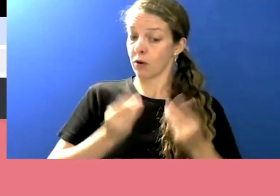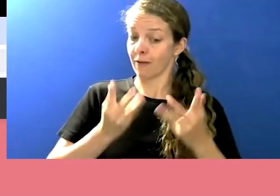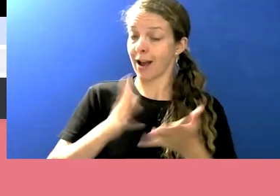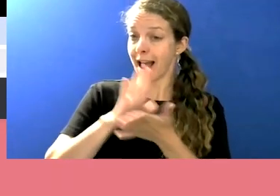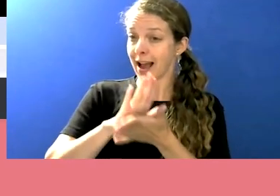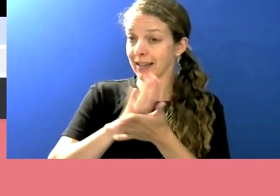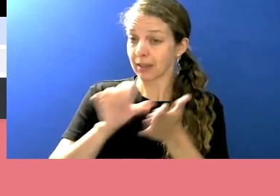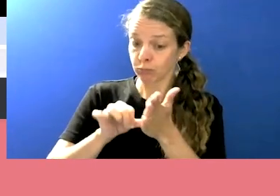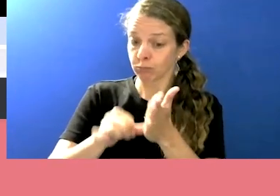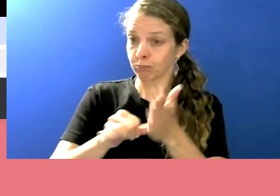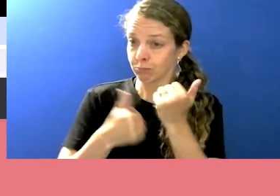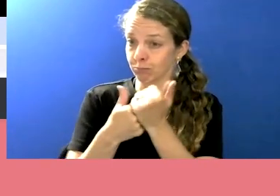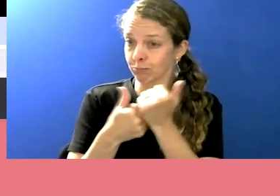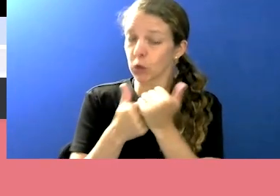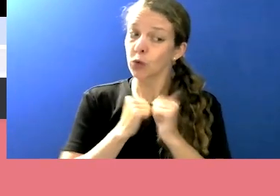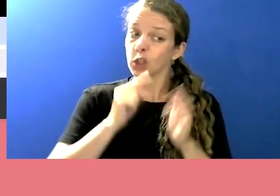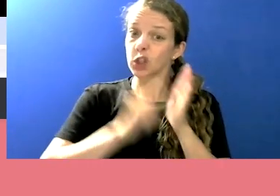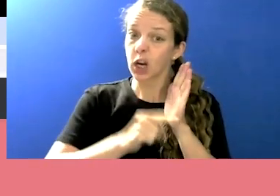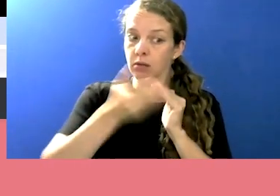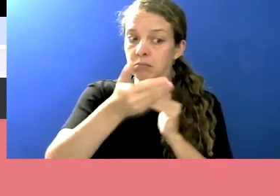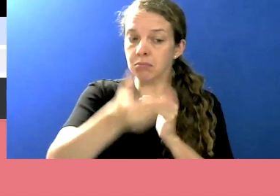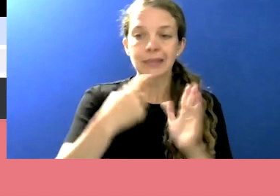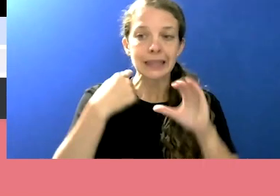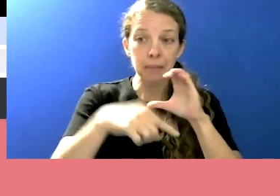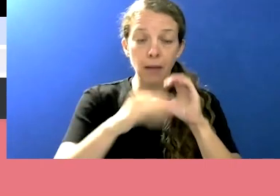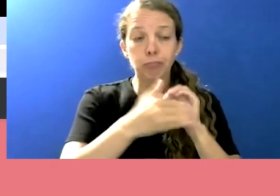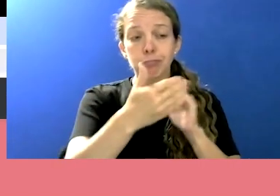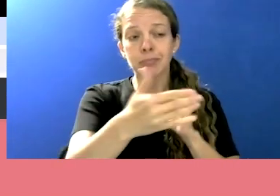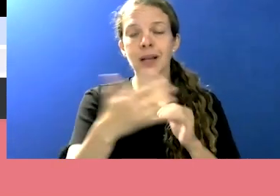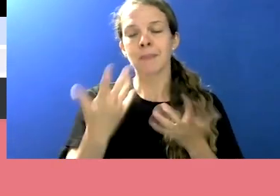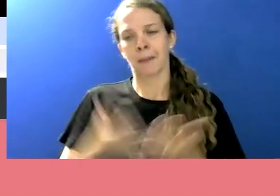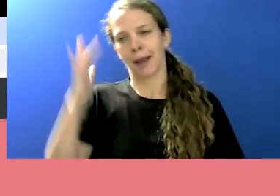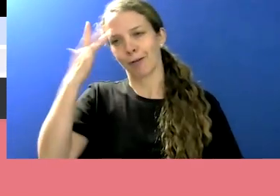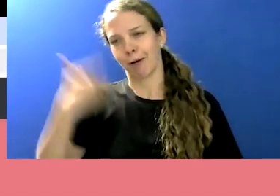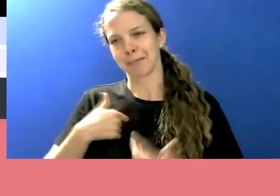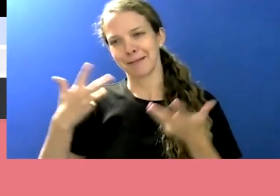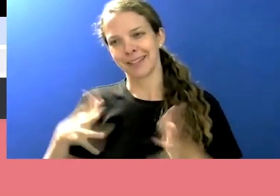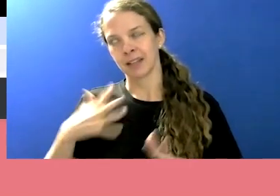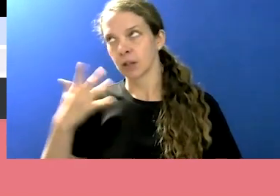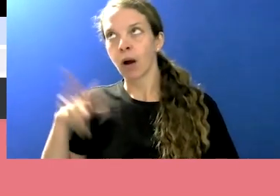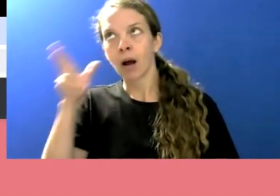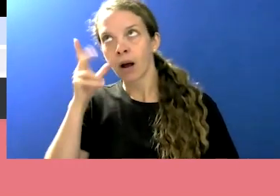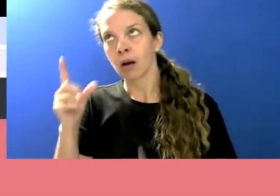academic reinforcement. We do try to check up on our students. We always send them emails. They probably get annoyed of me already. They probably don't want to even hear